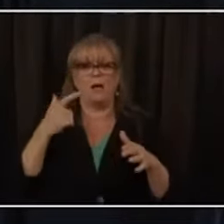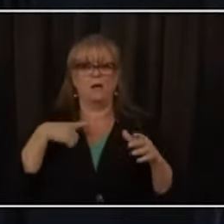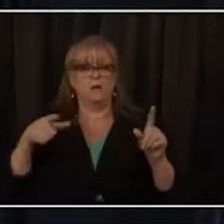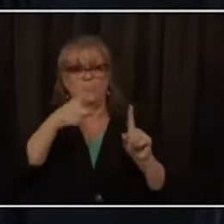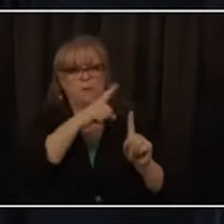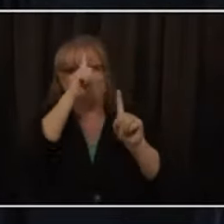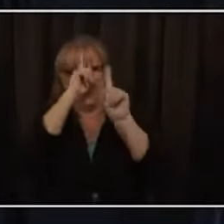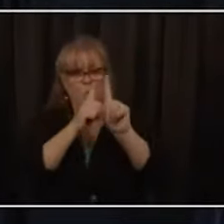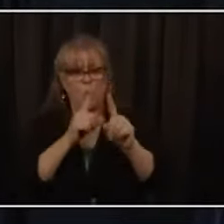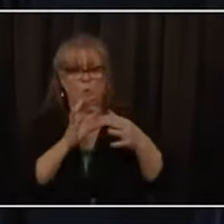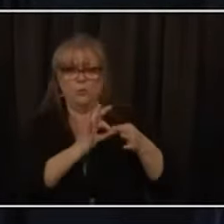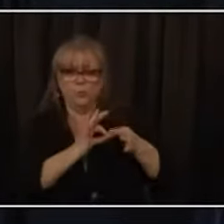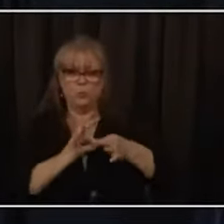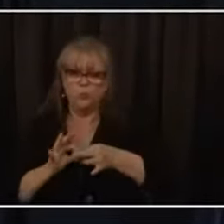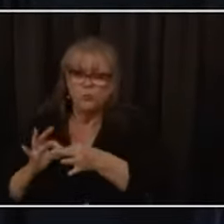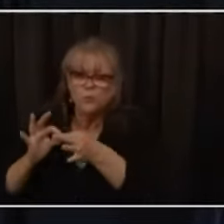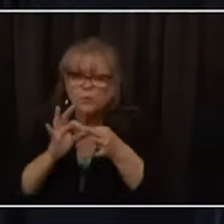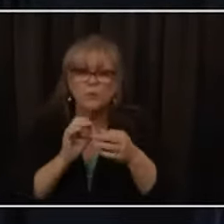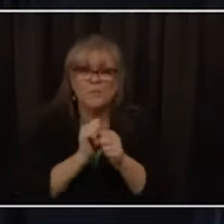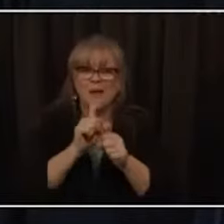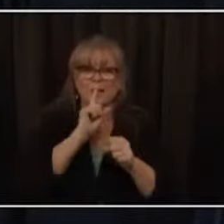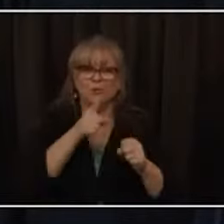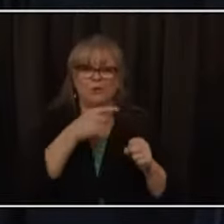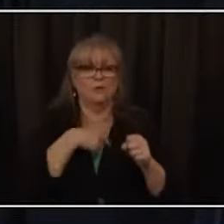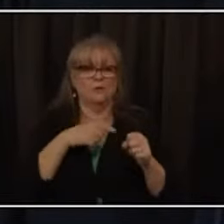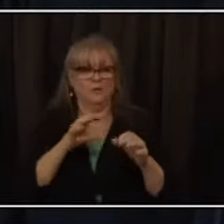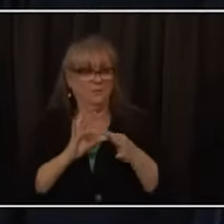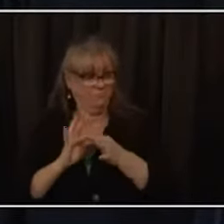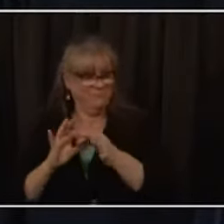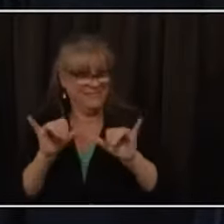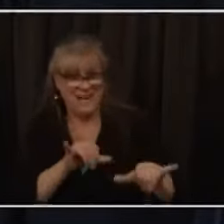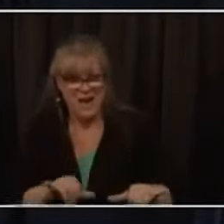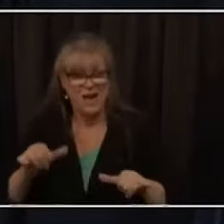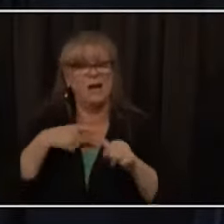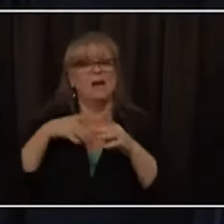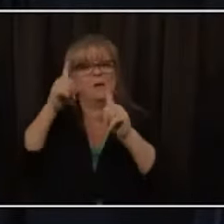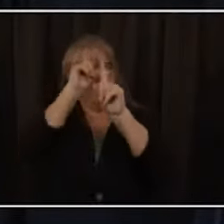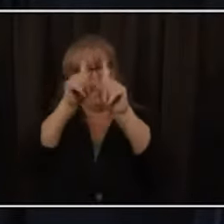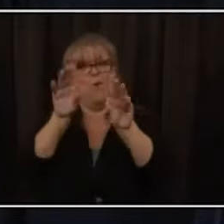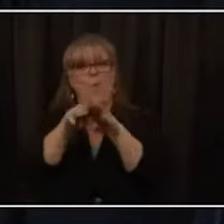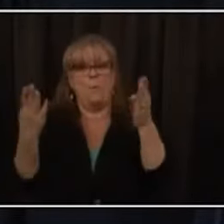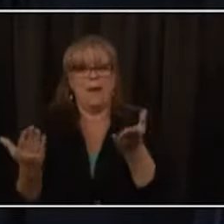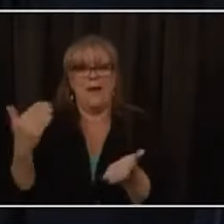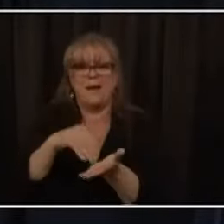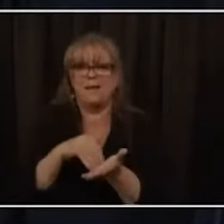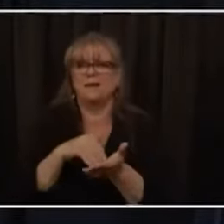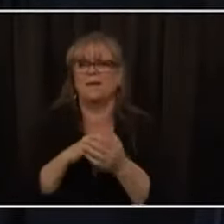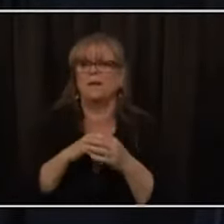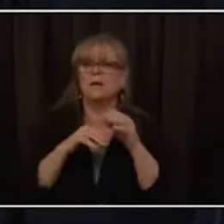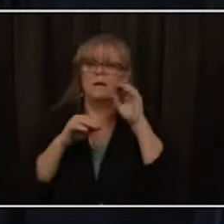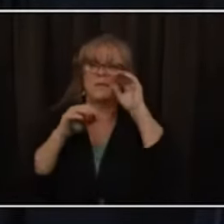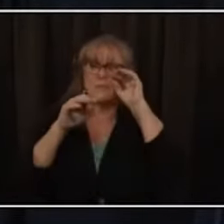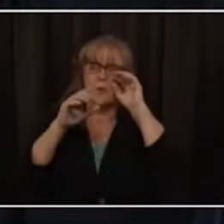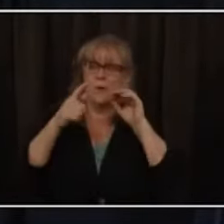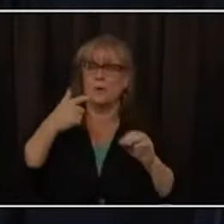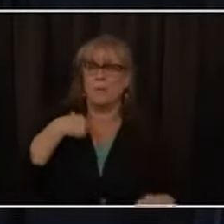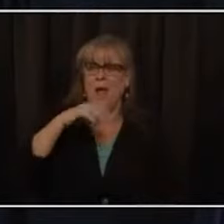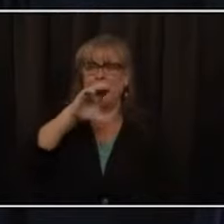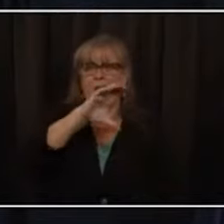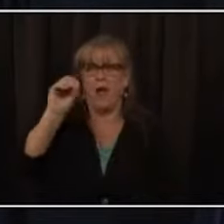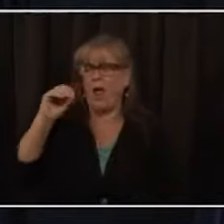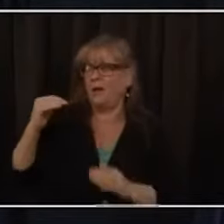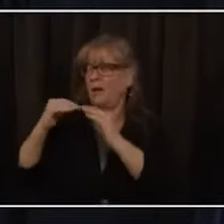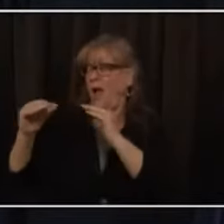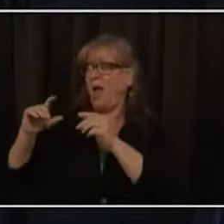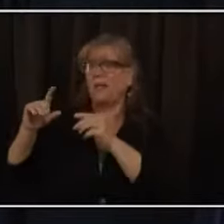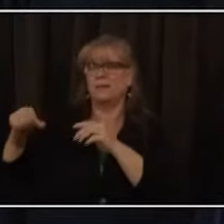reopened. In closing, I would echo the importance that you've already heard from all of my colleagues here of continuing to practice smart